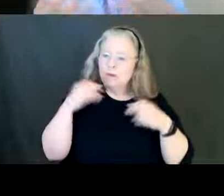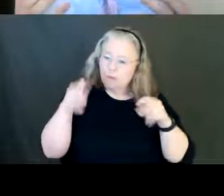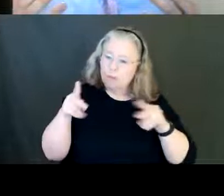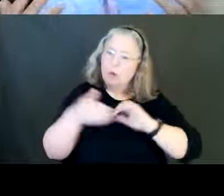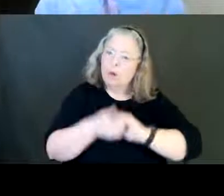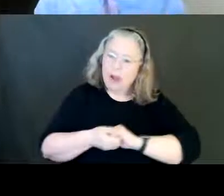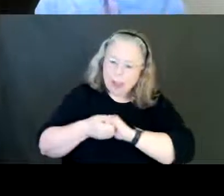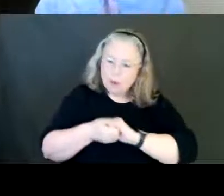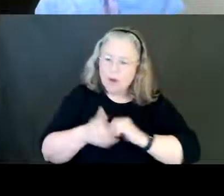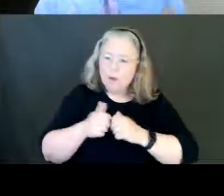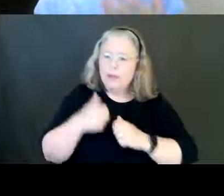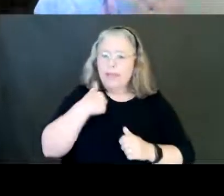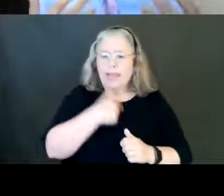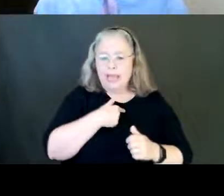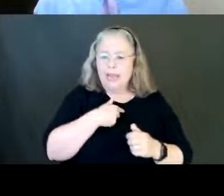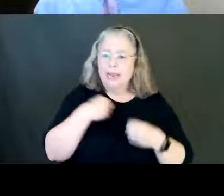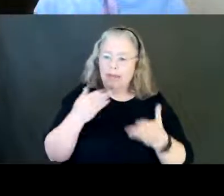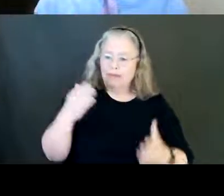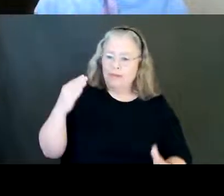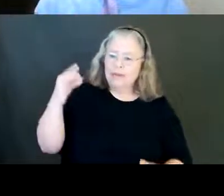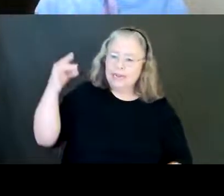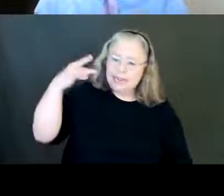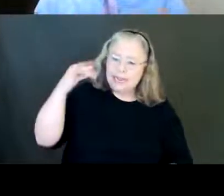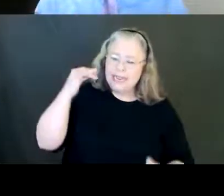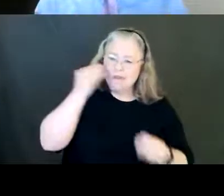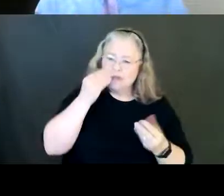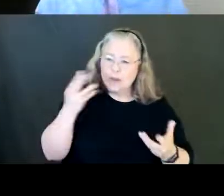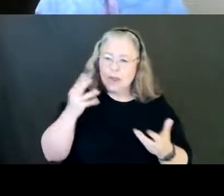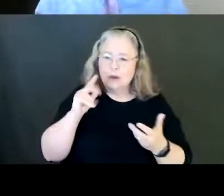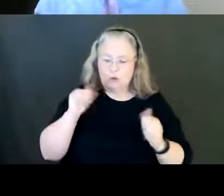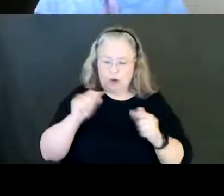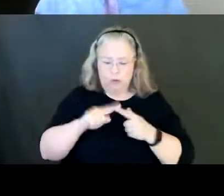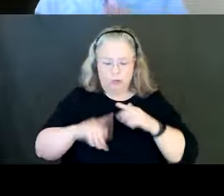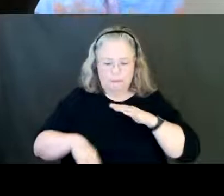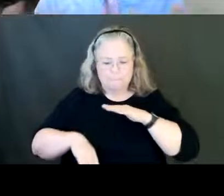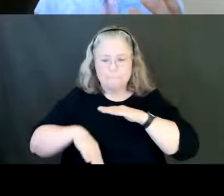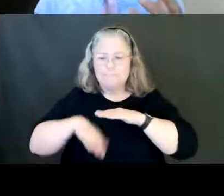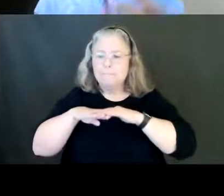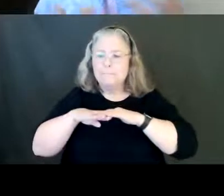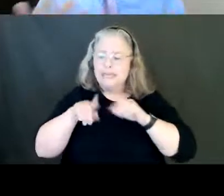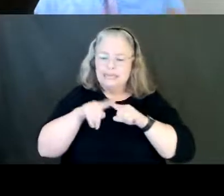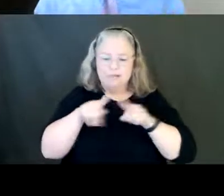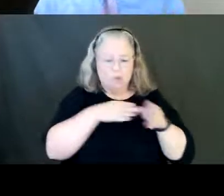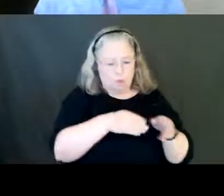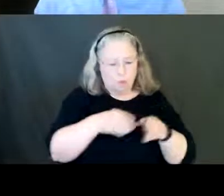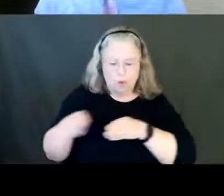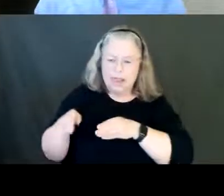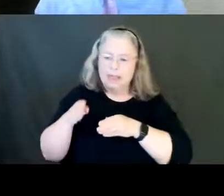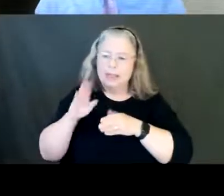us, to provide input. And so we're looking at how we can maximize the different ways that everyone